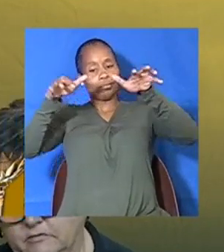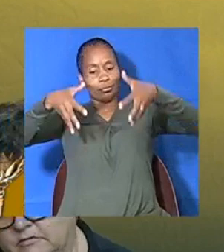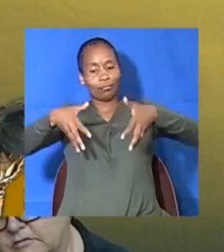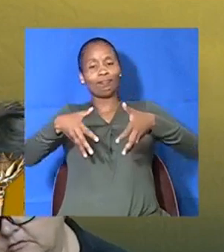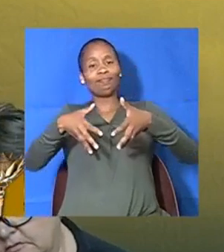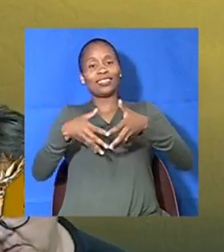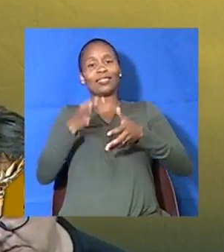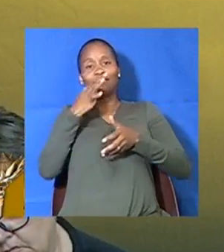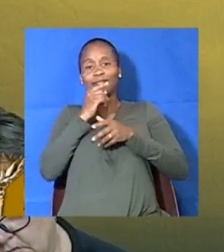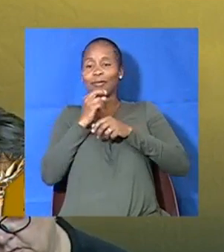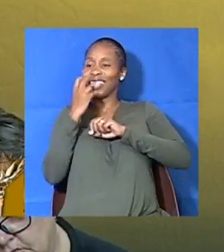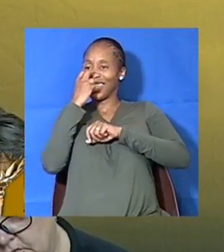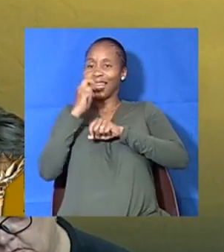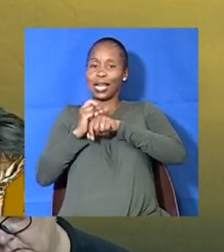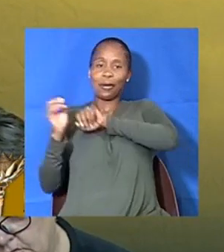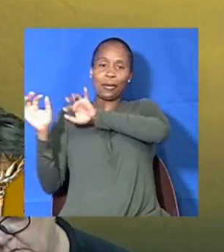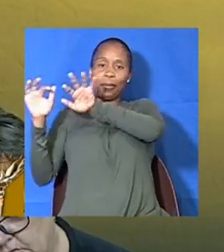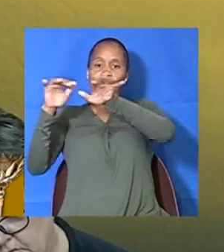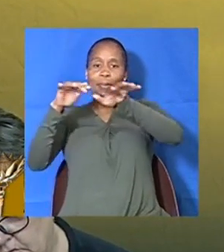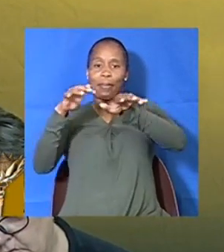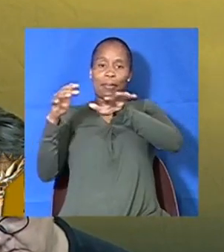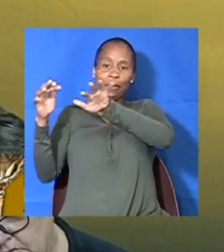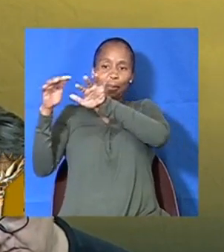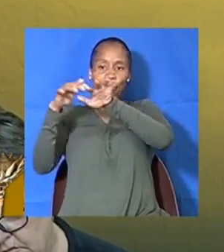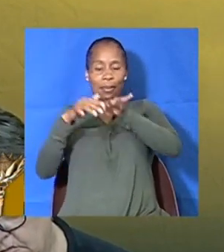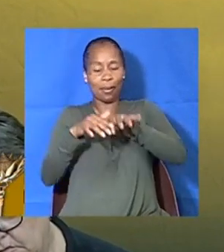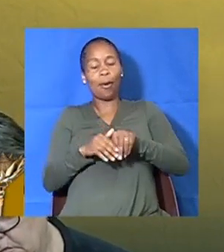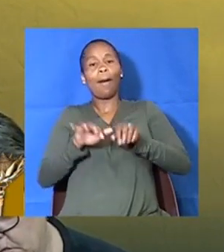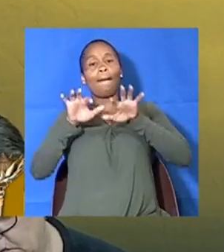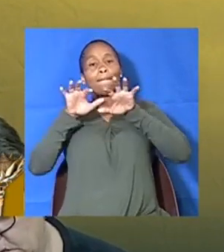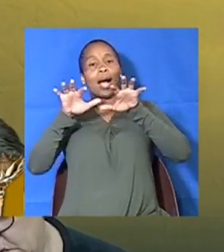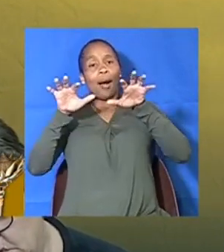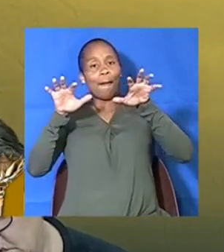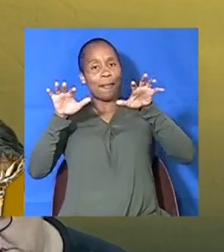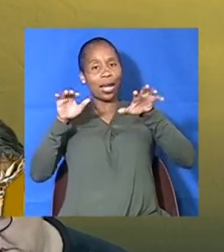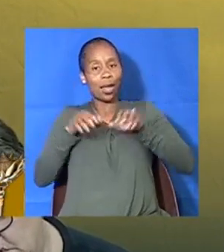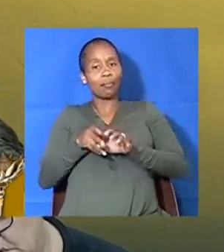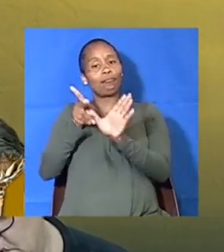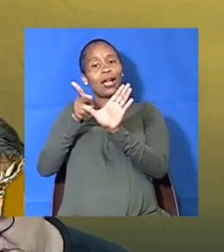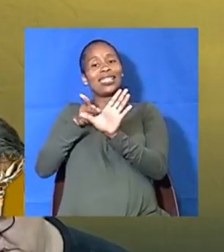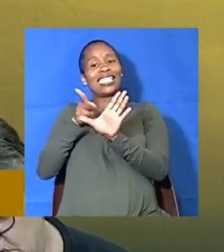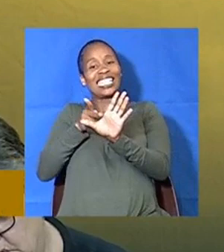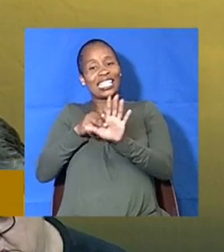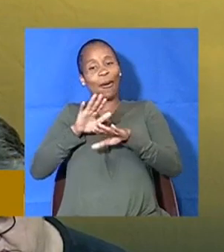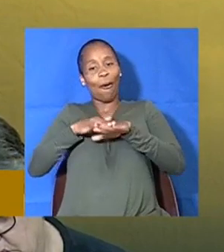National, Dr. Dlomo, and your entourage.